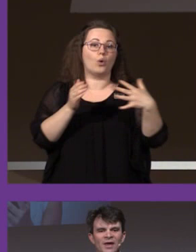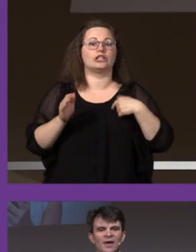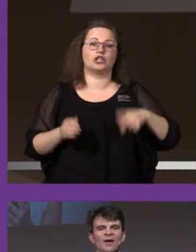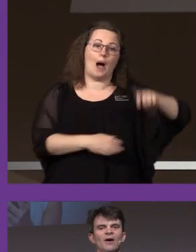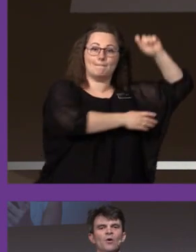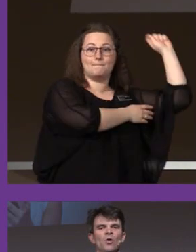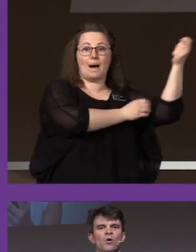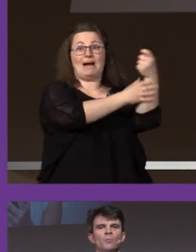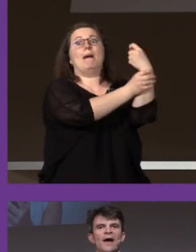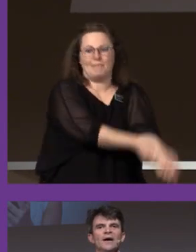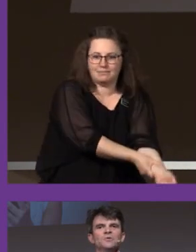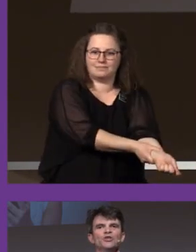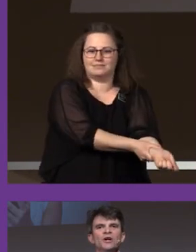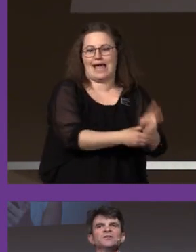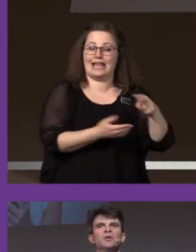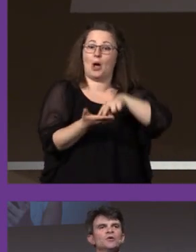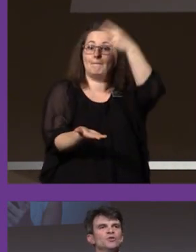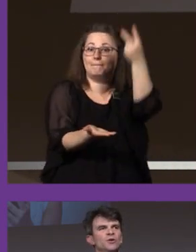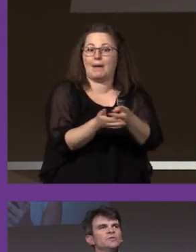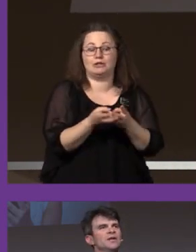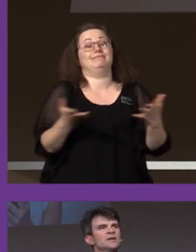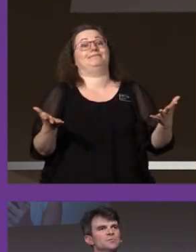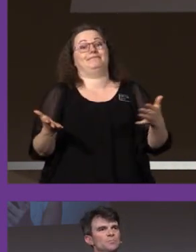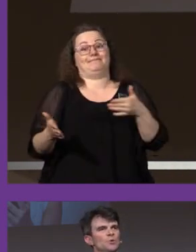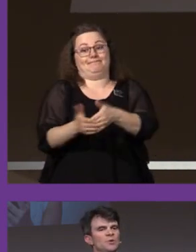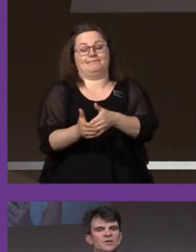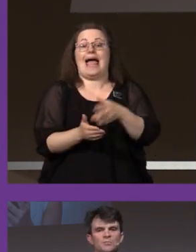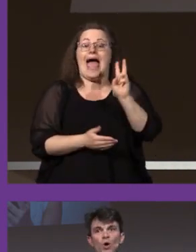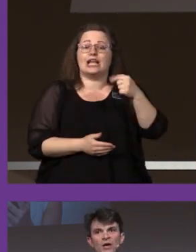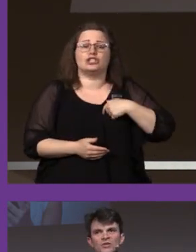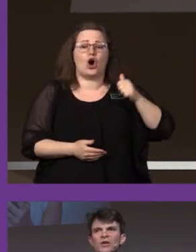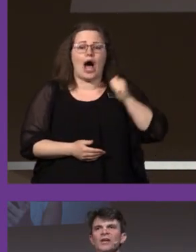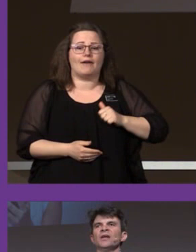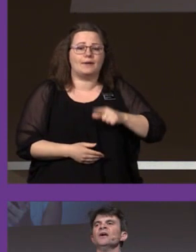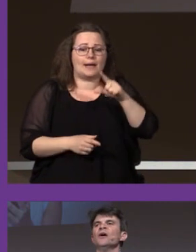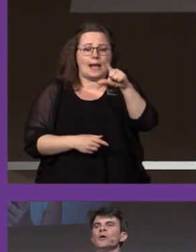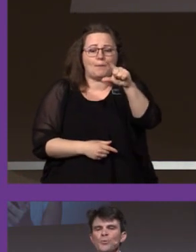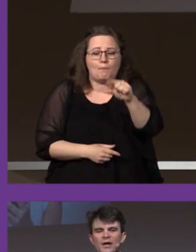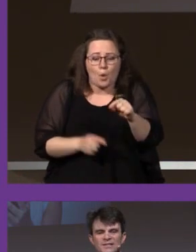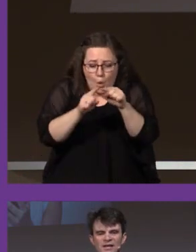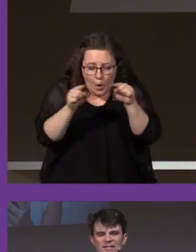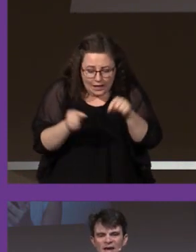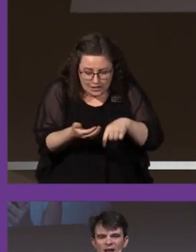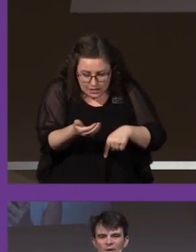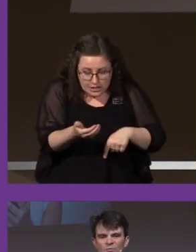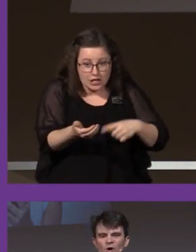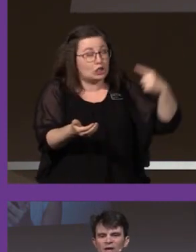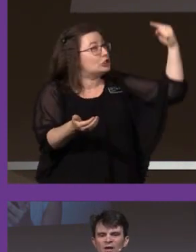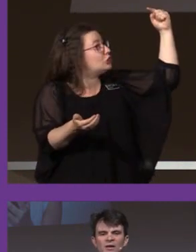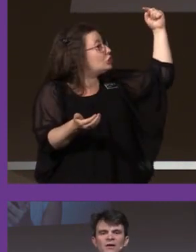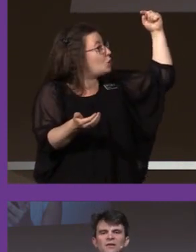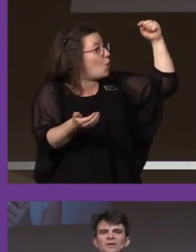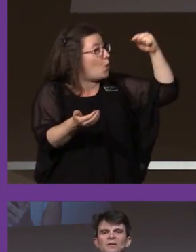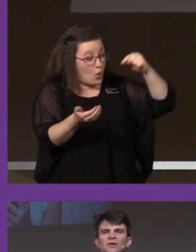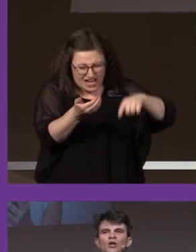might be. Or perhaps just because you're using a smaller screen on a bright sunny day like we've got